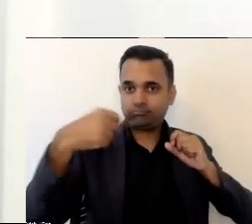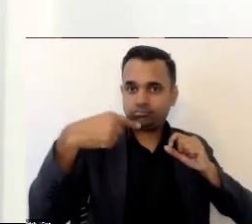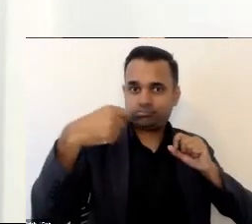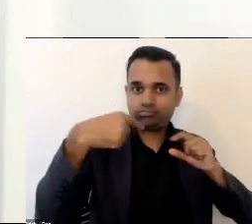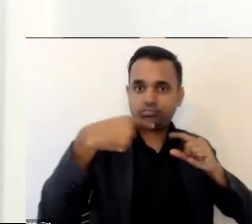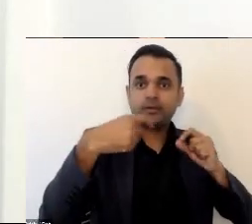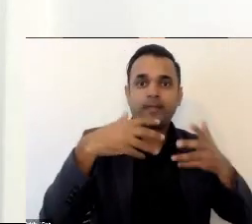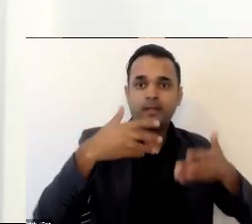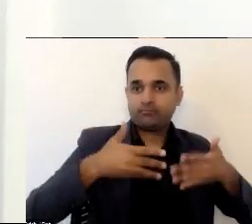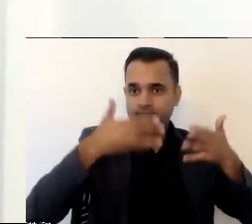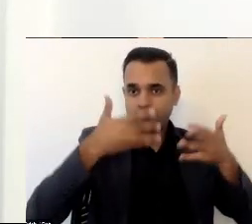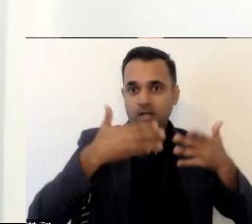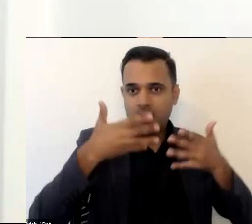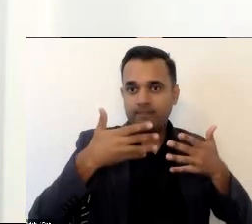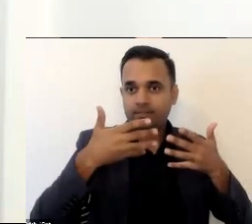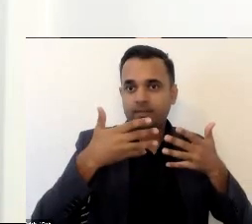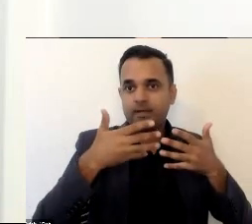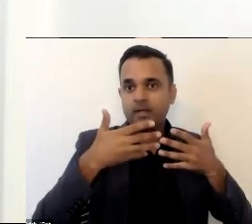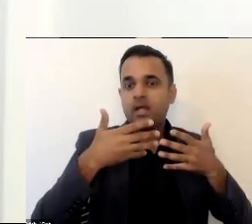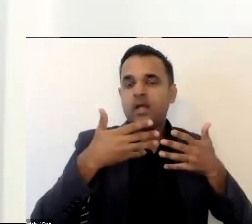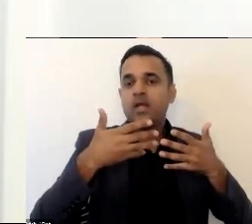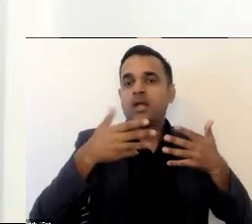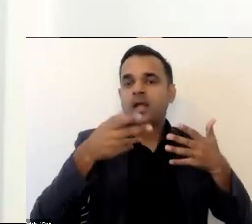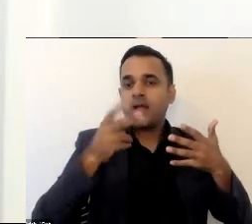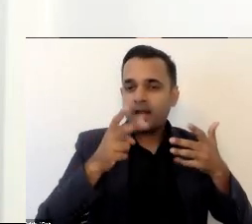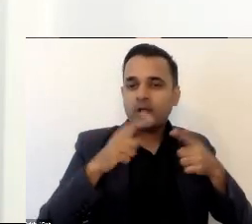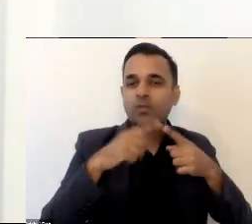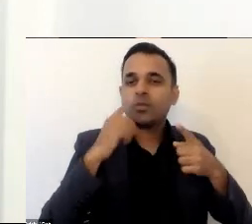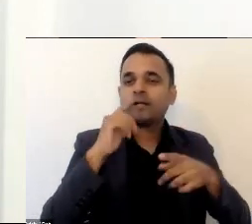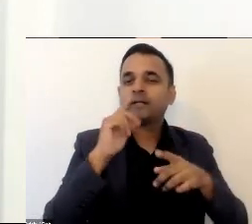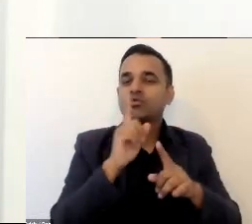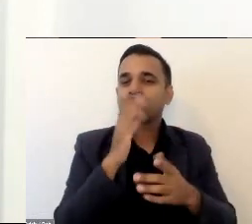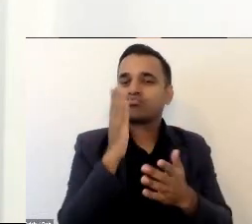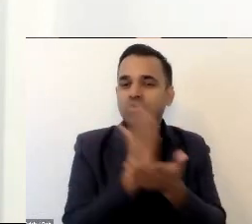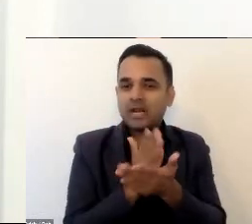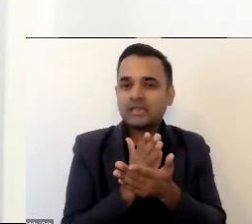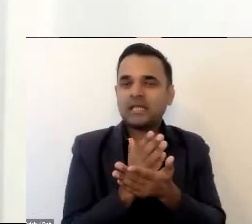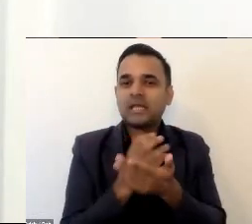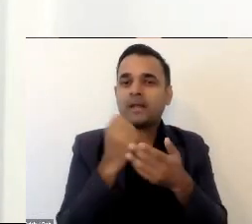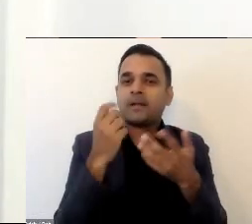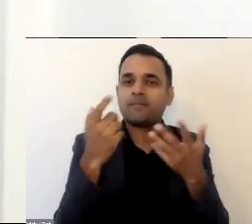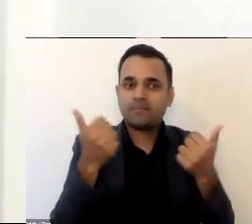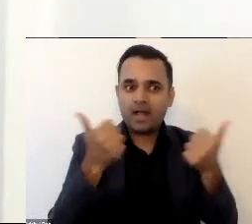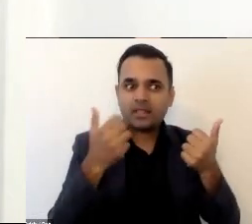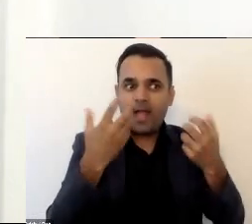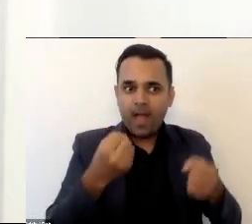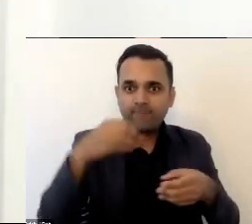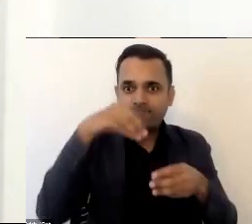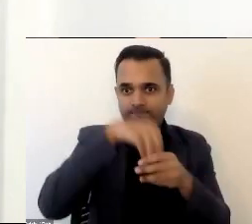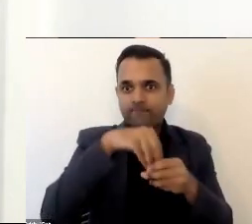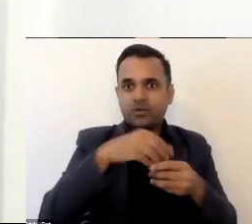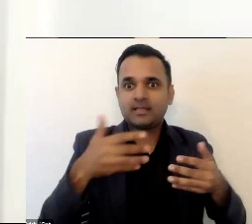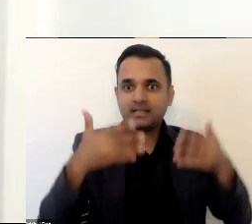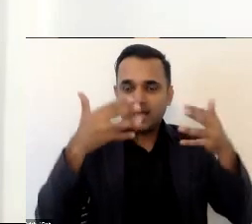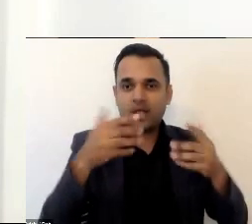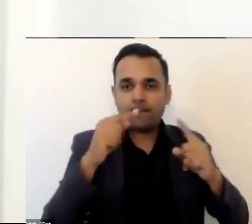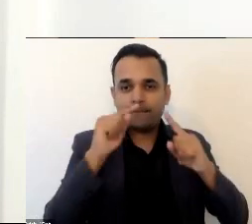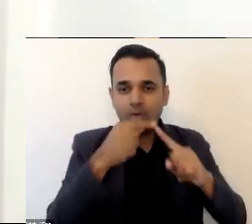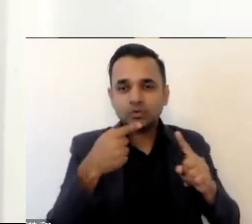features in that data set. This was obviously all orchestrated and designed by the data scientists who know what they're